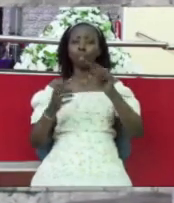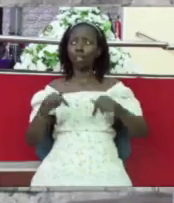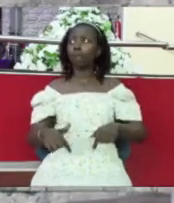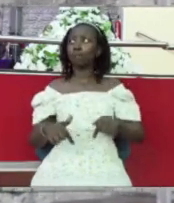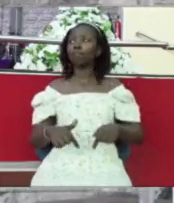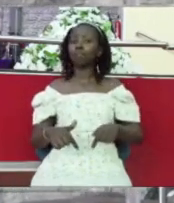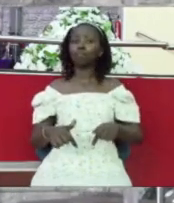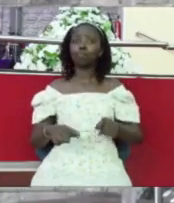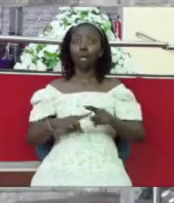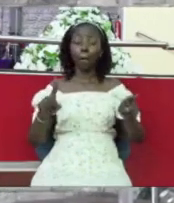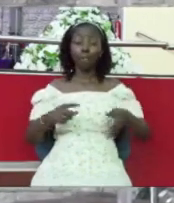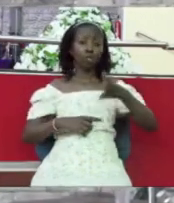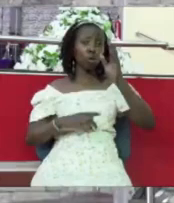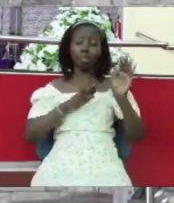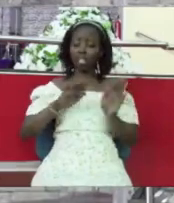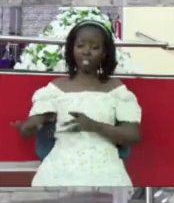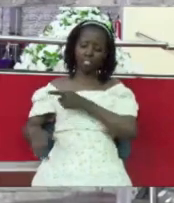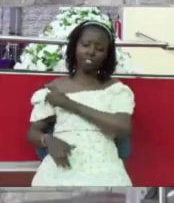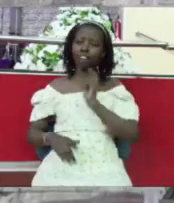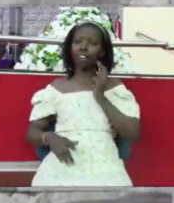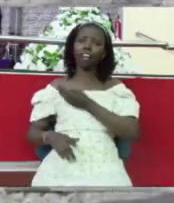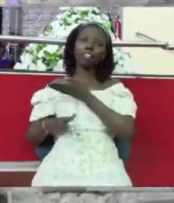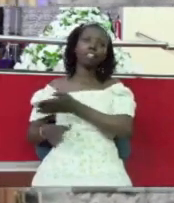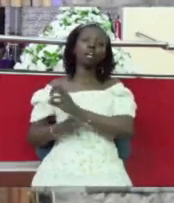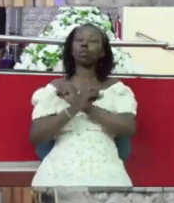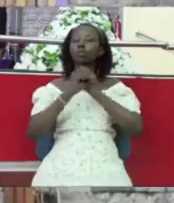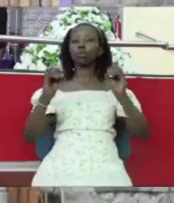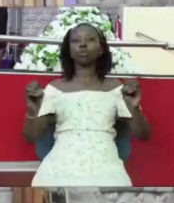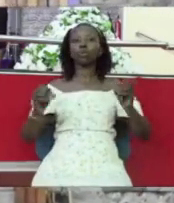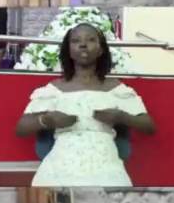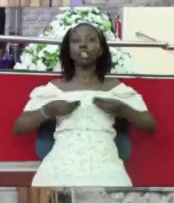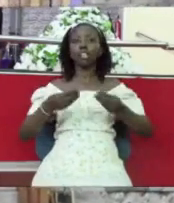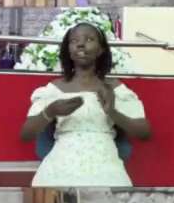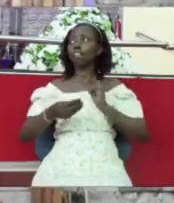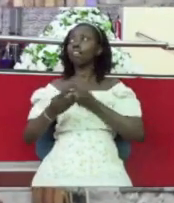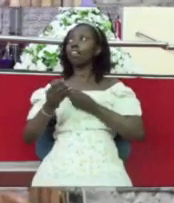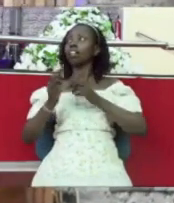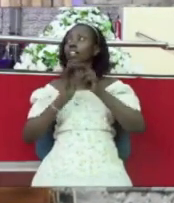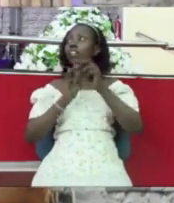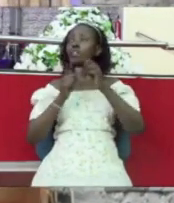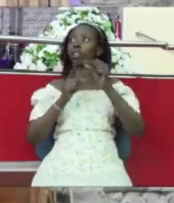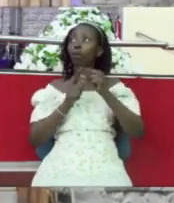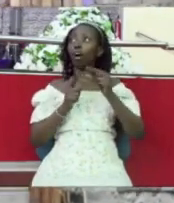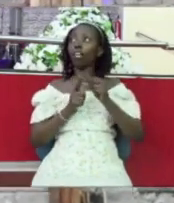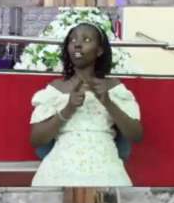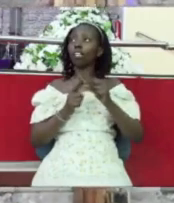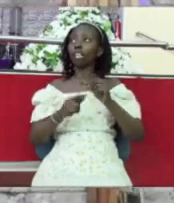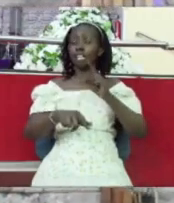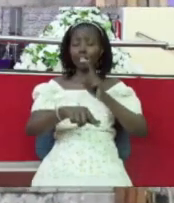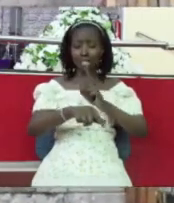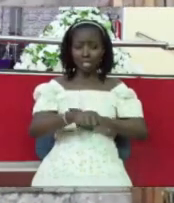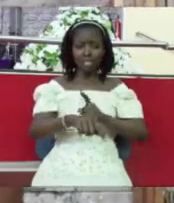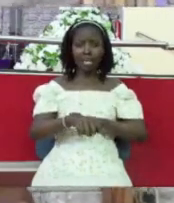there. Lakini Mungu hakutuacha pale. He provided Romans chapter number 5. Alipeana Warumi 5. That while we were yet lost in